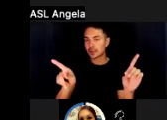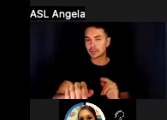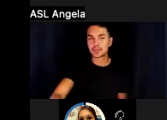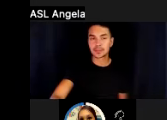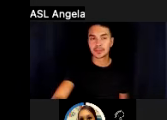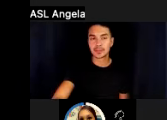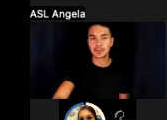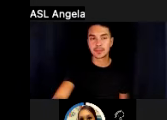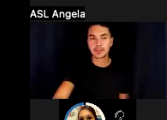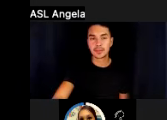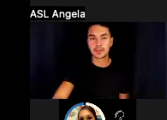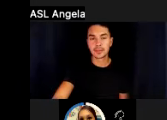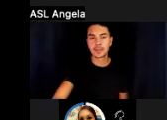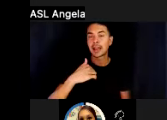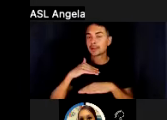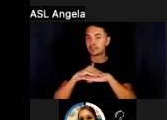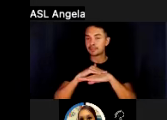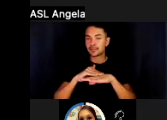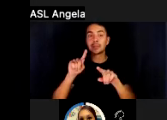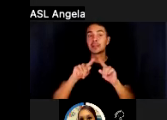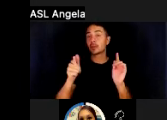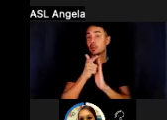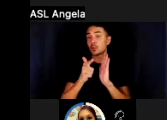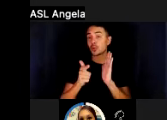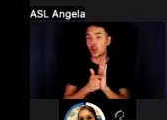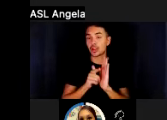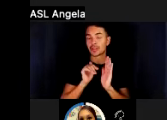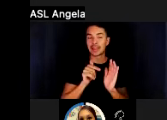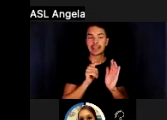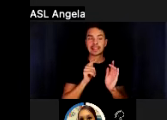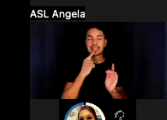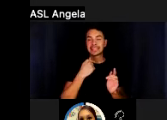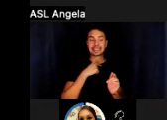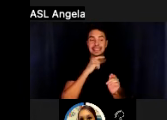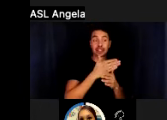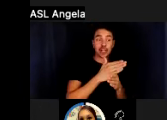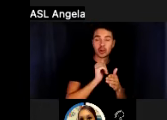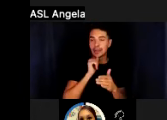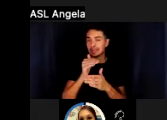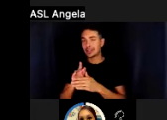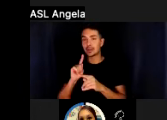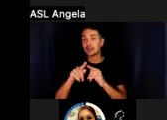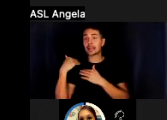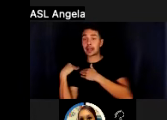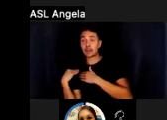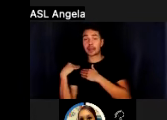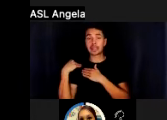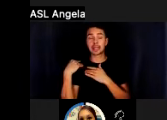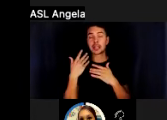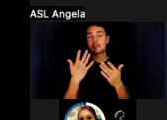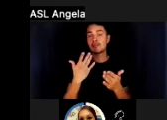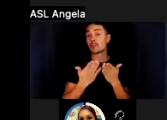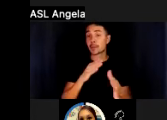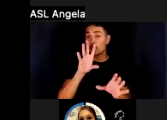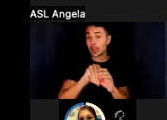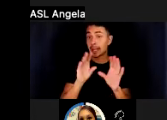little bit about this, but different laws that govern what we can and can't share, different accountabilities even. You may be in a